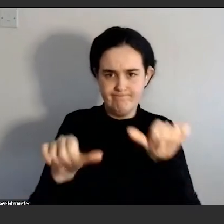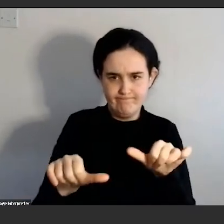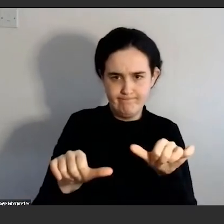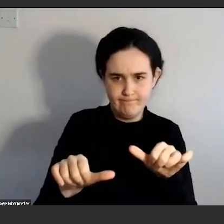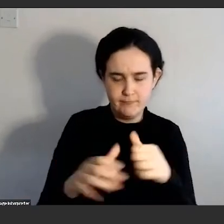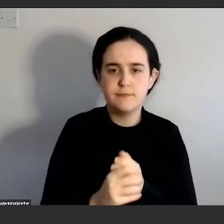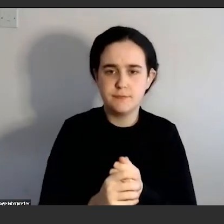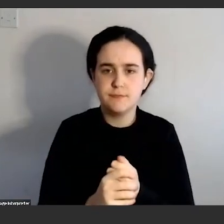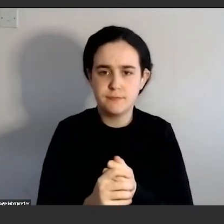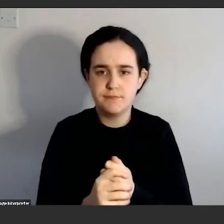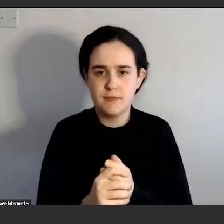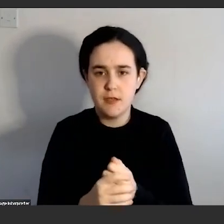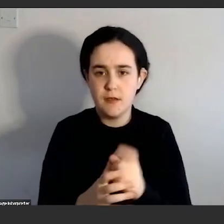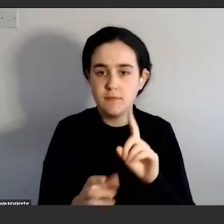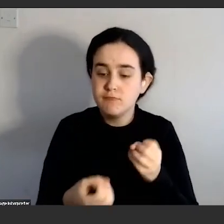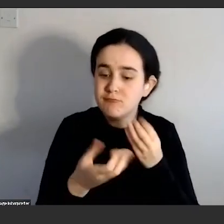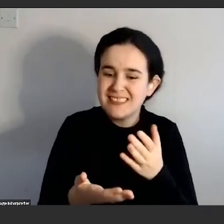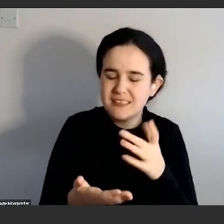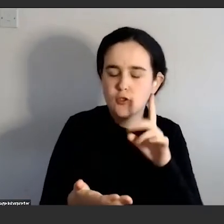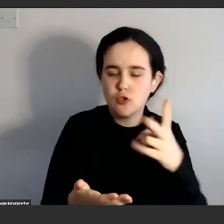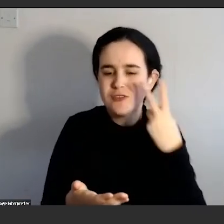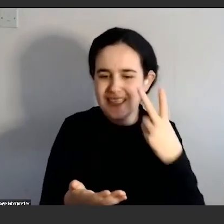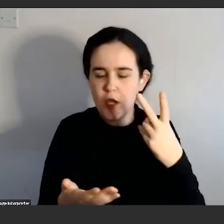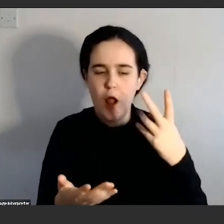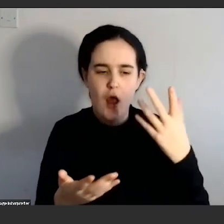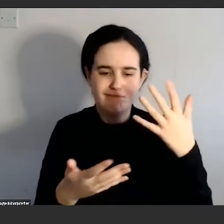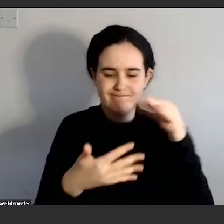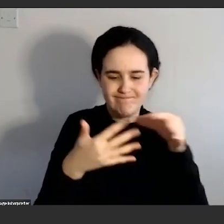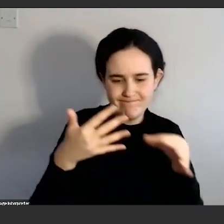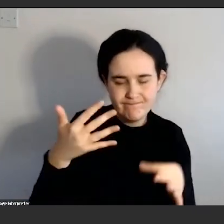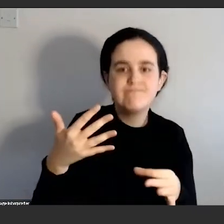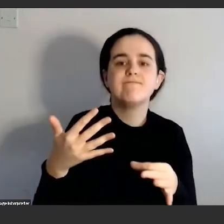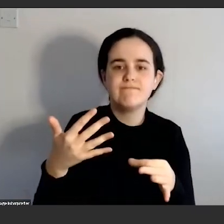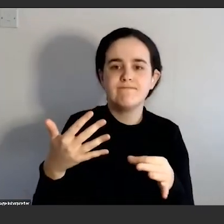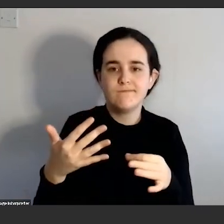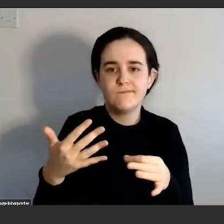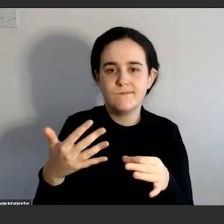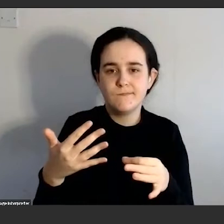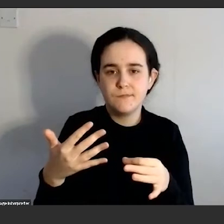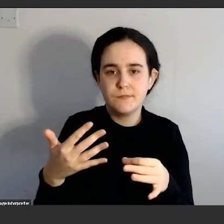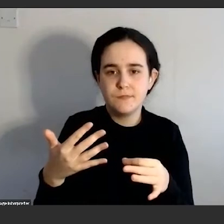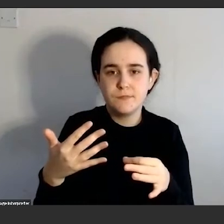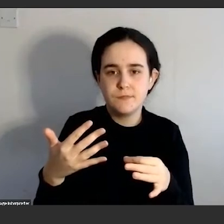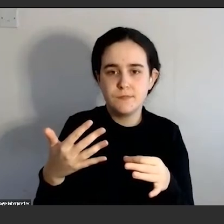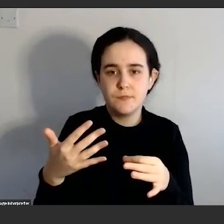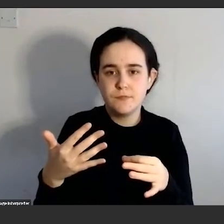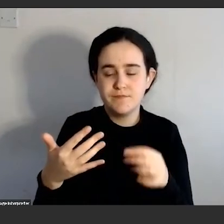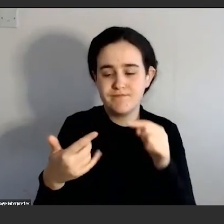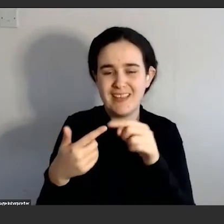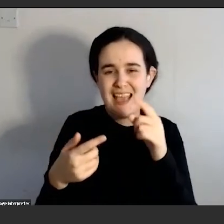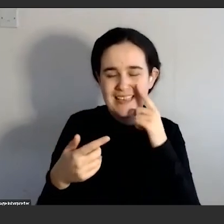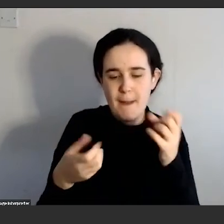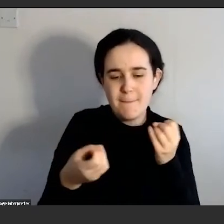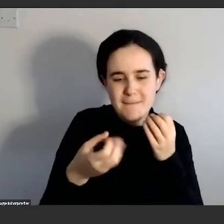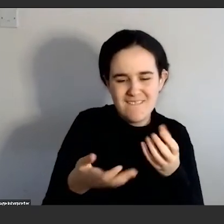implementation of early rehabilitation components, which are key to prevent long-term complications. The ICRT has been